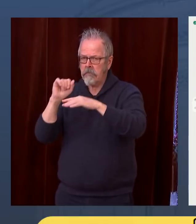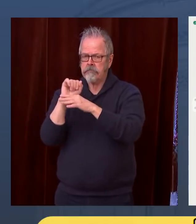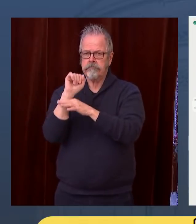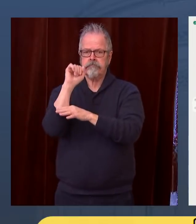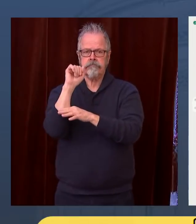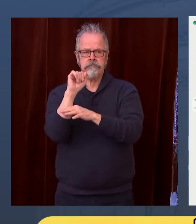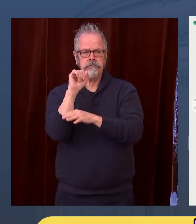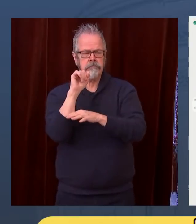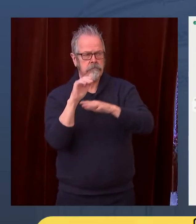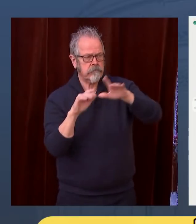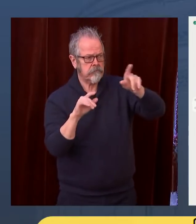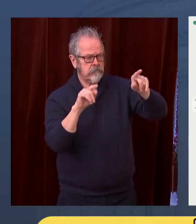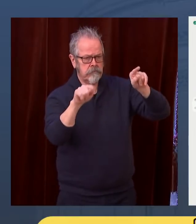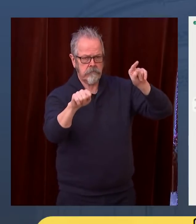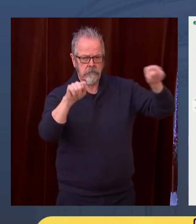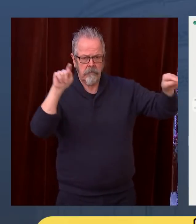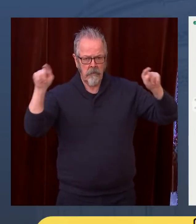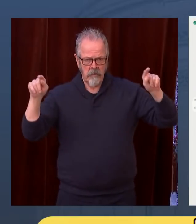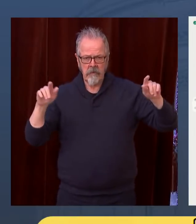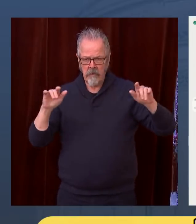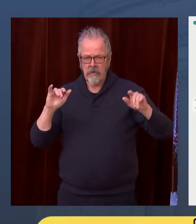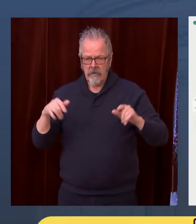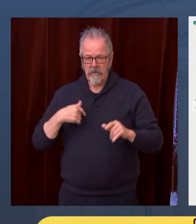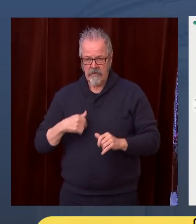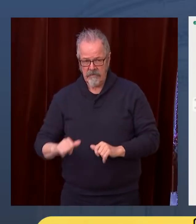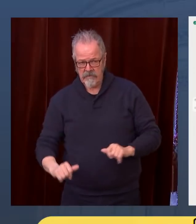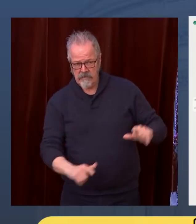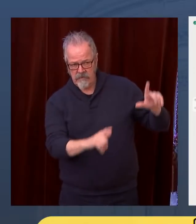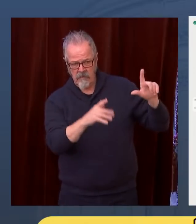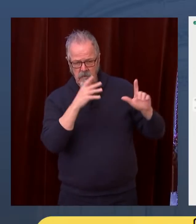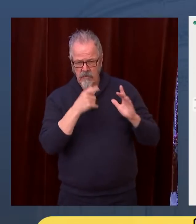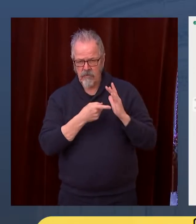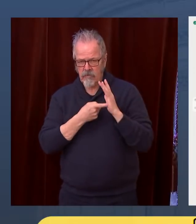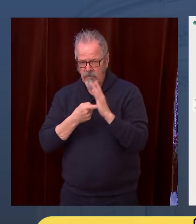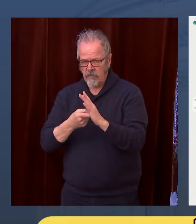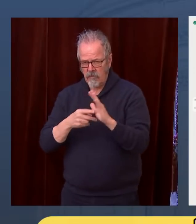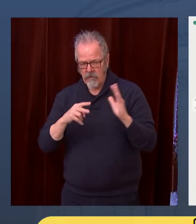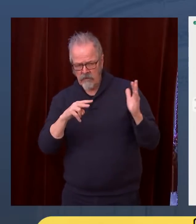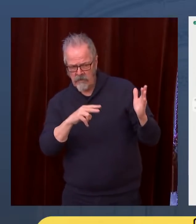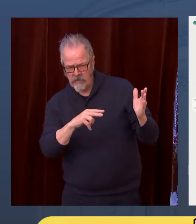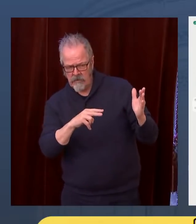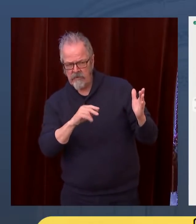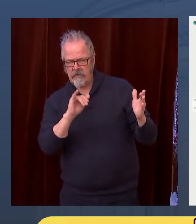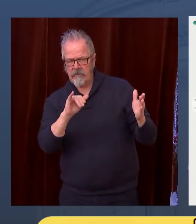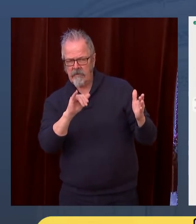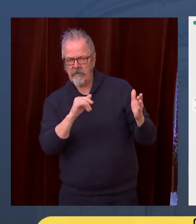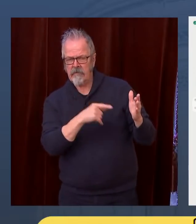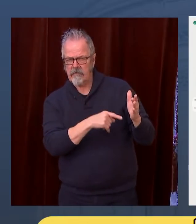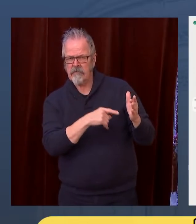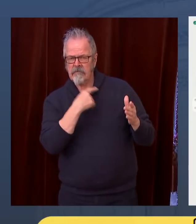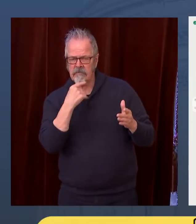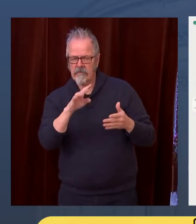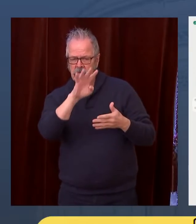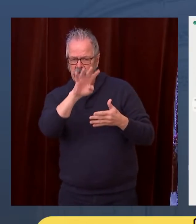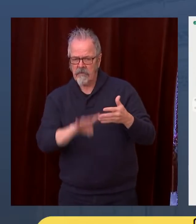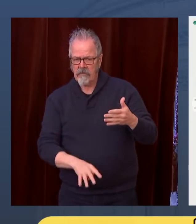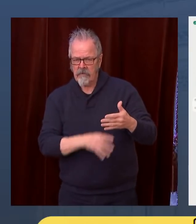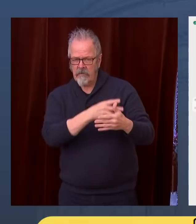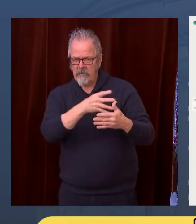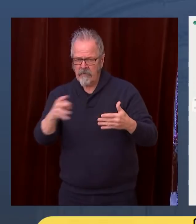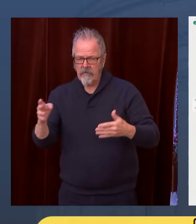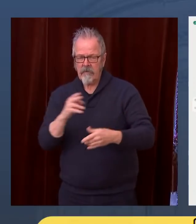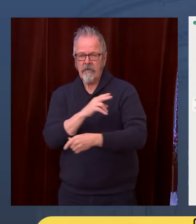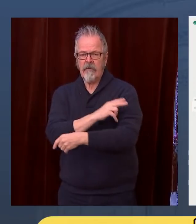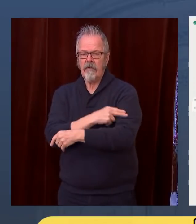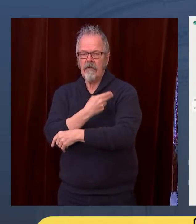slide, please. Is that up now? Thank you very much. So this slide will show you the graph showing our hospitalizations on